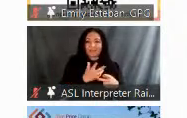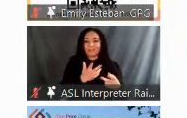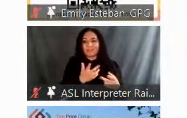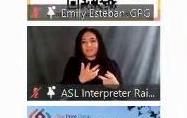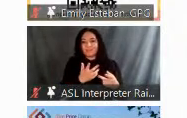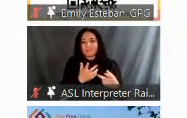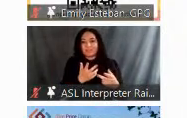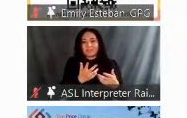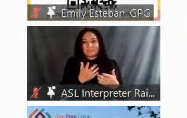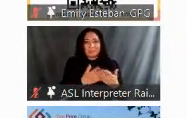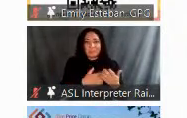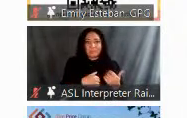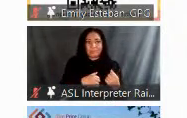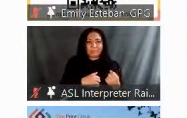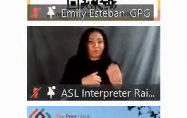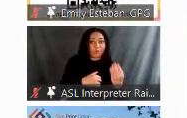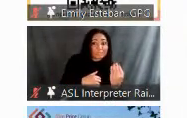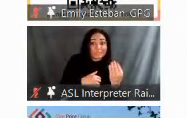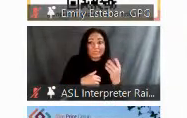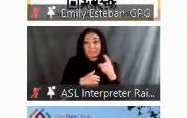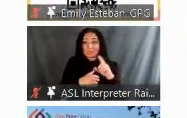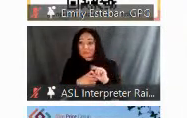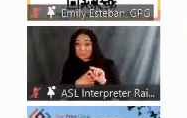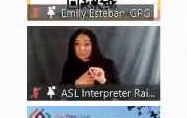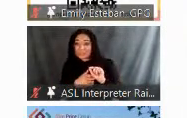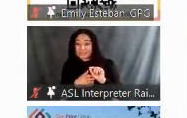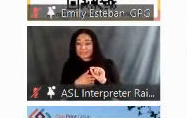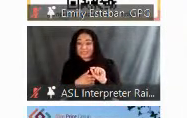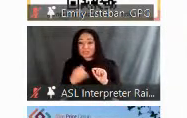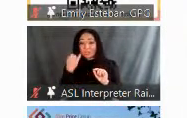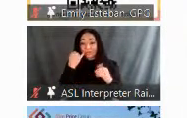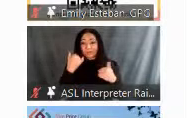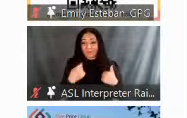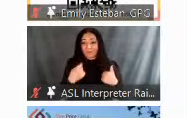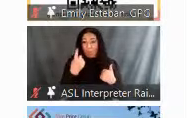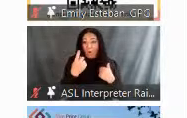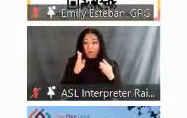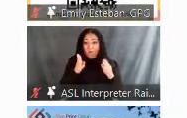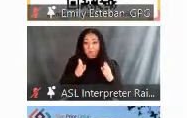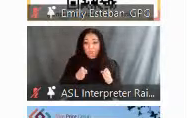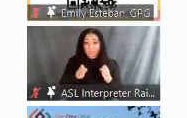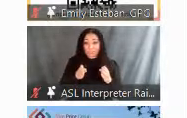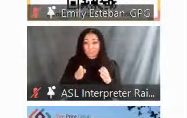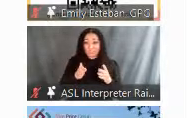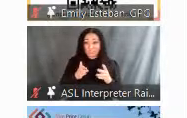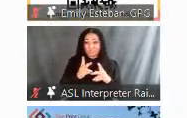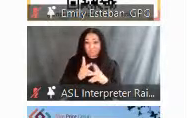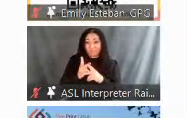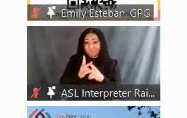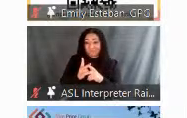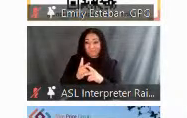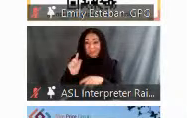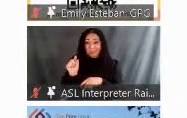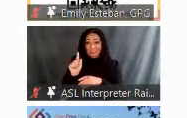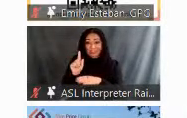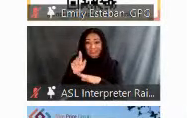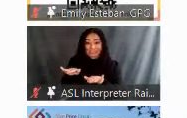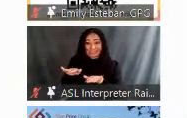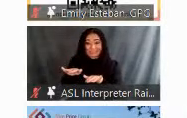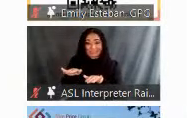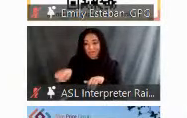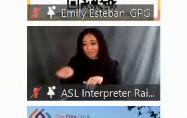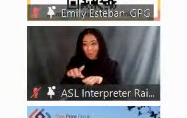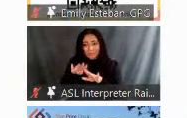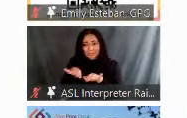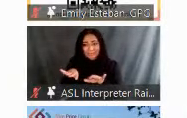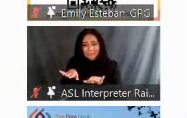14 and 20. So if you are one person that's gonna have 20 kids, I bet those kids won't learn anything because they are small, they had to